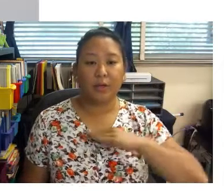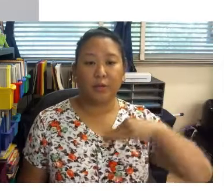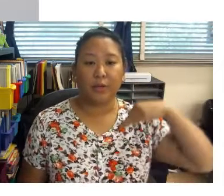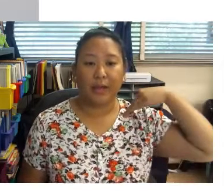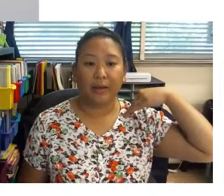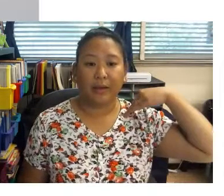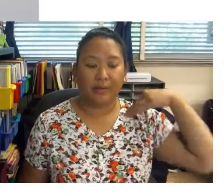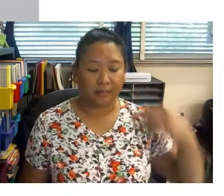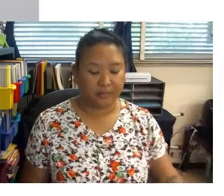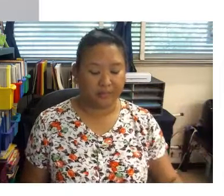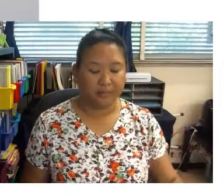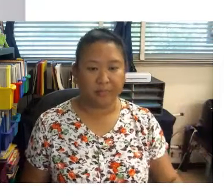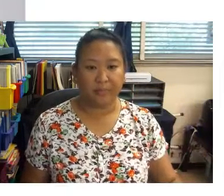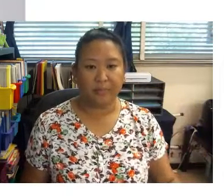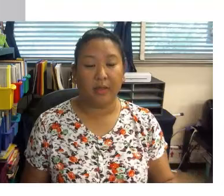a crew neck,